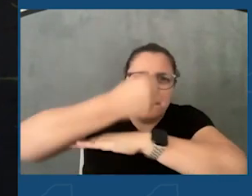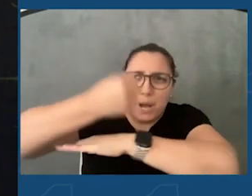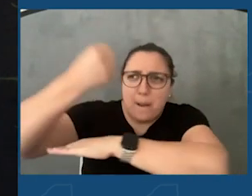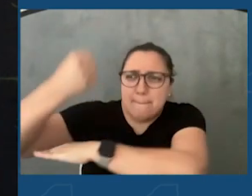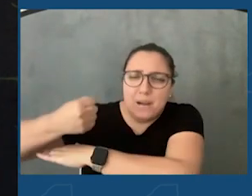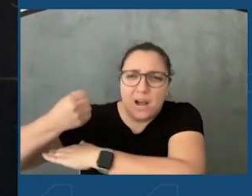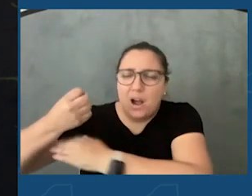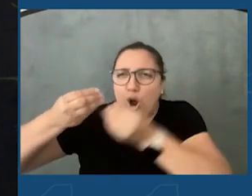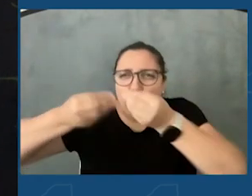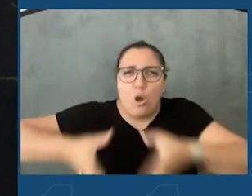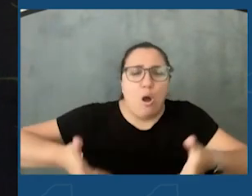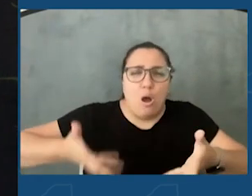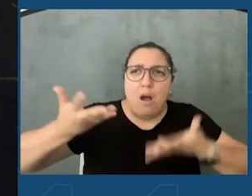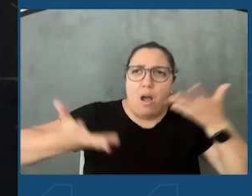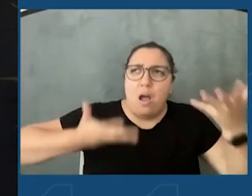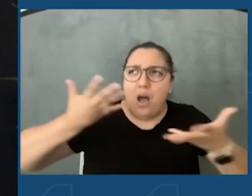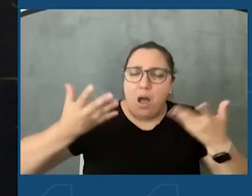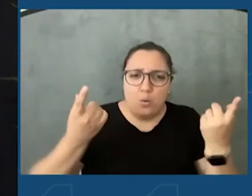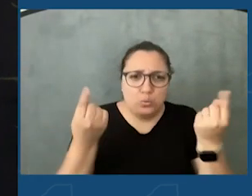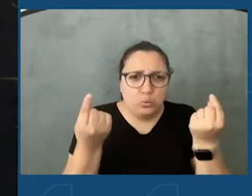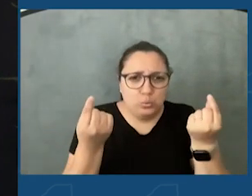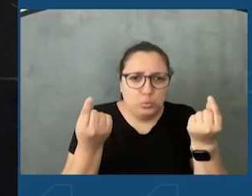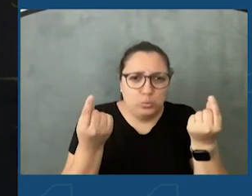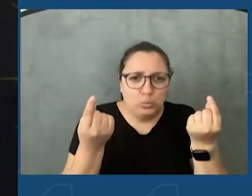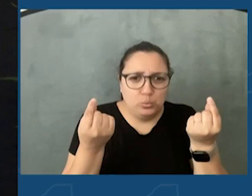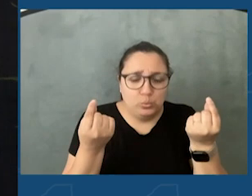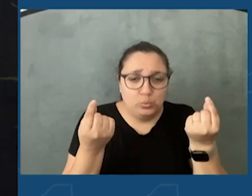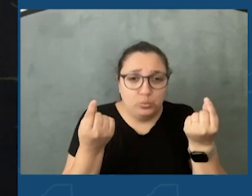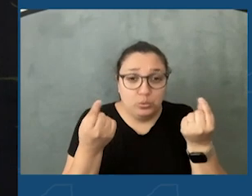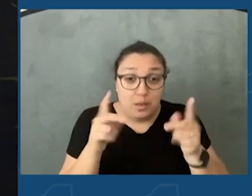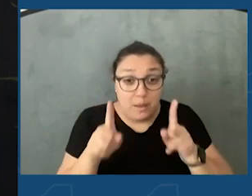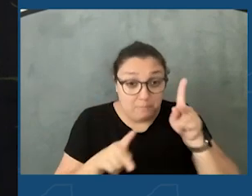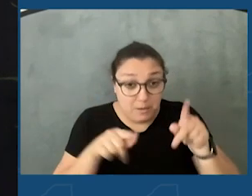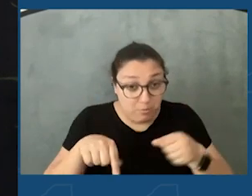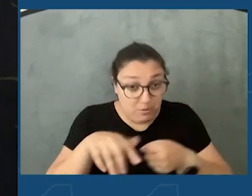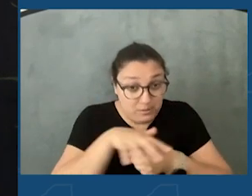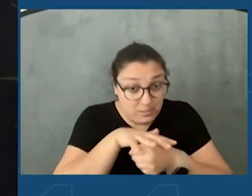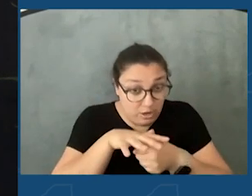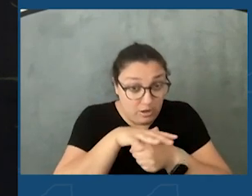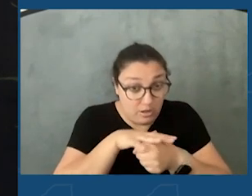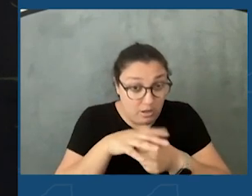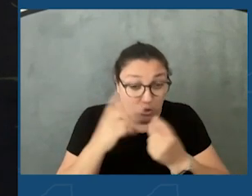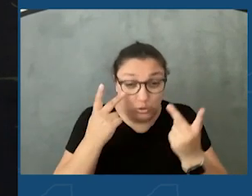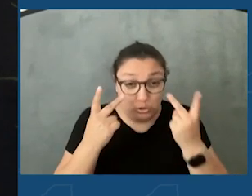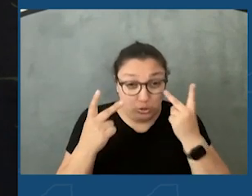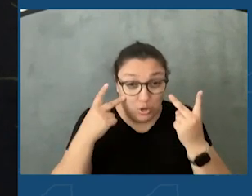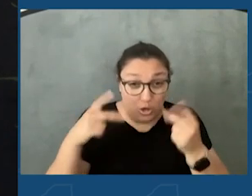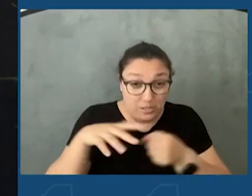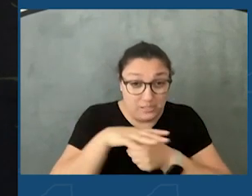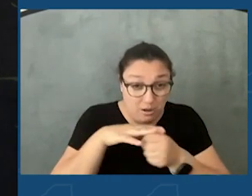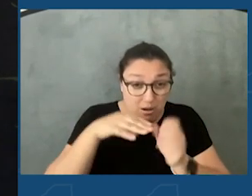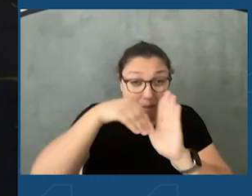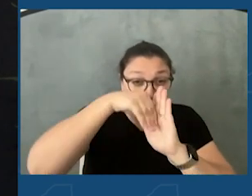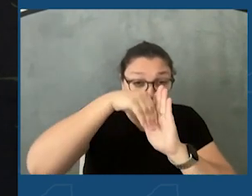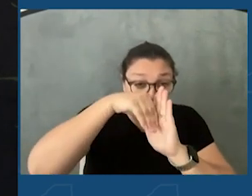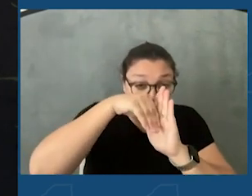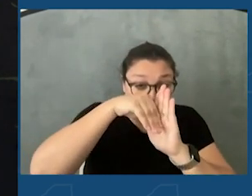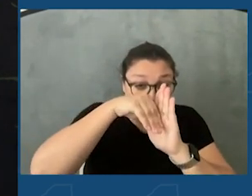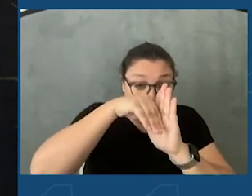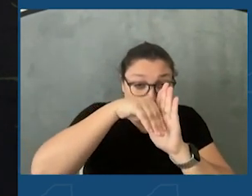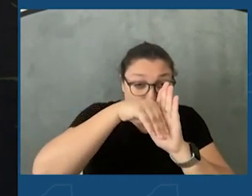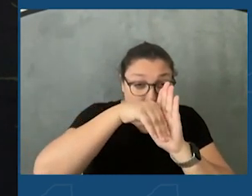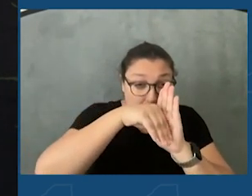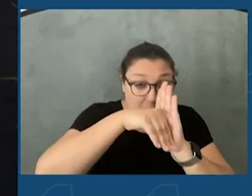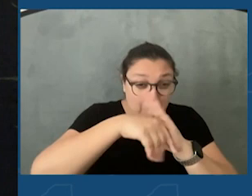do? And people in this community have watched this facility deteriorate more and more over time.